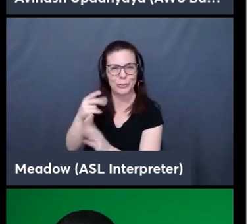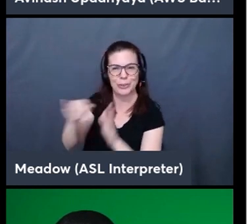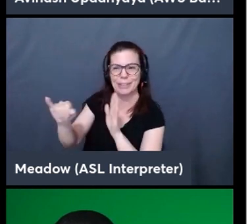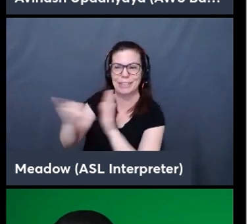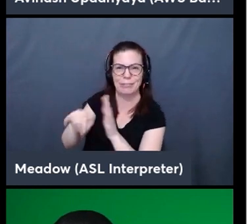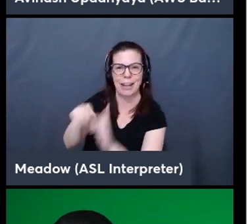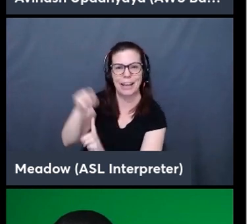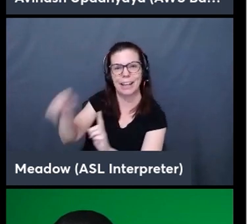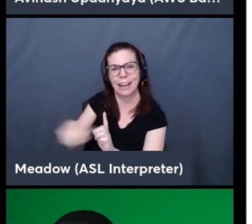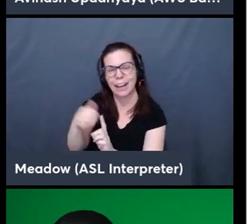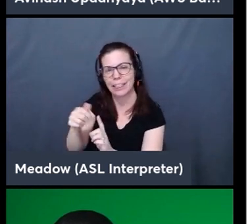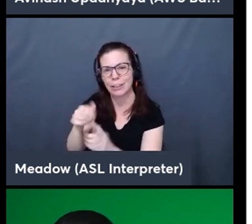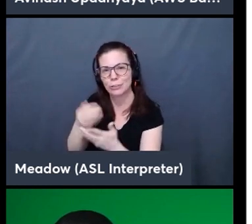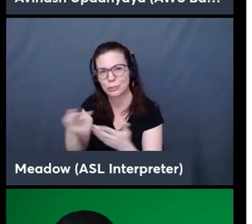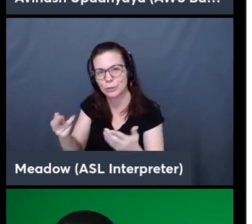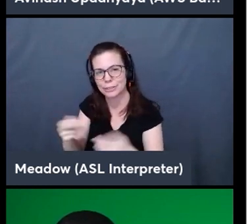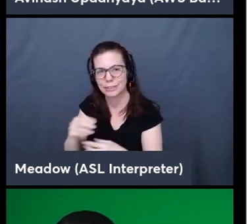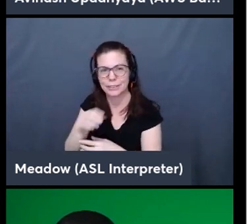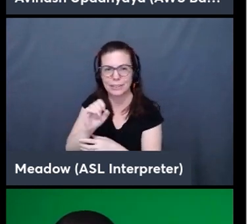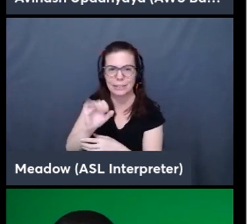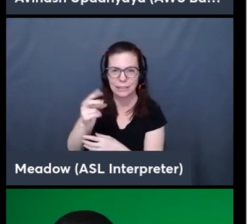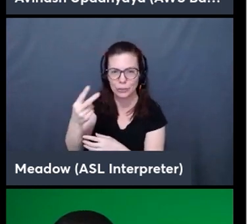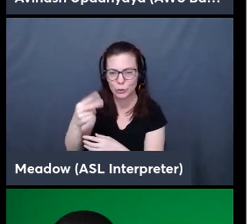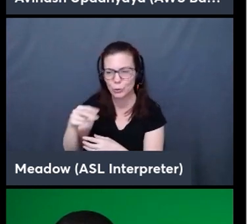EC2, EBS, RDS, etc.